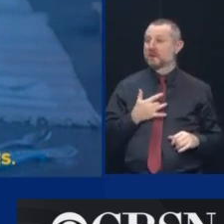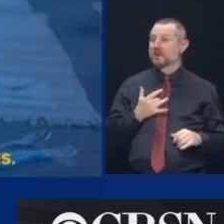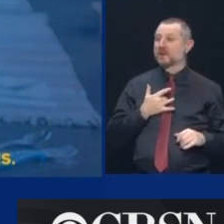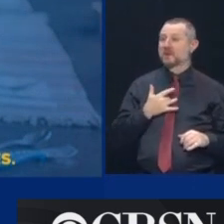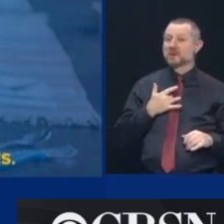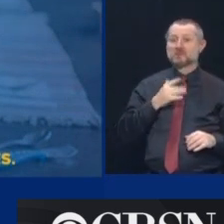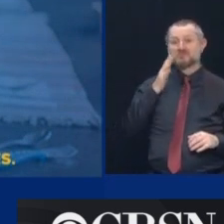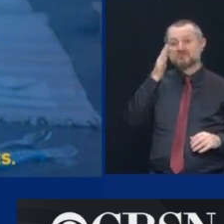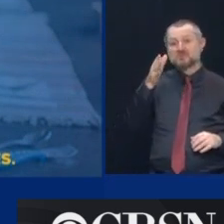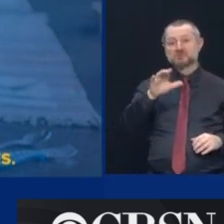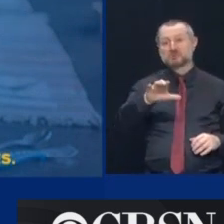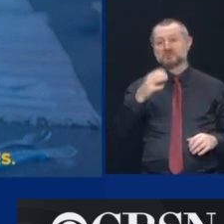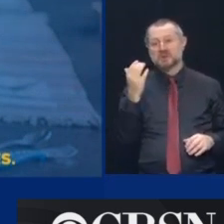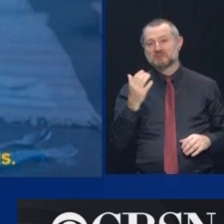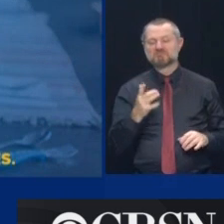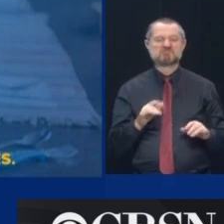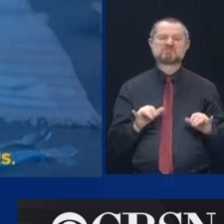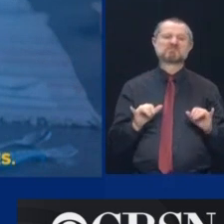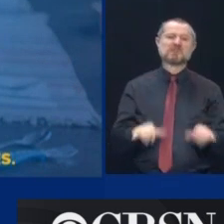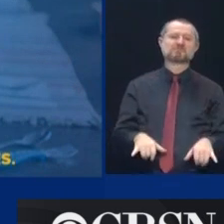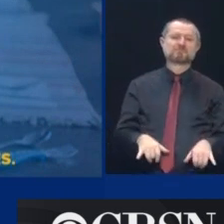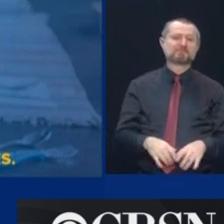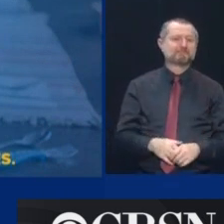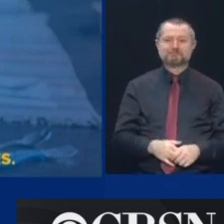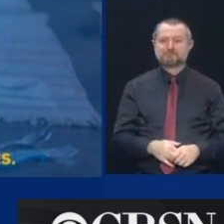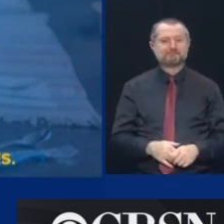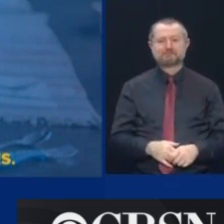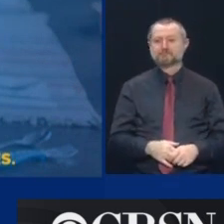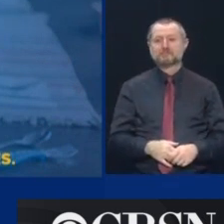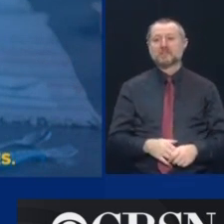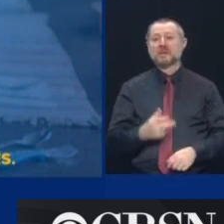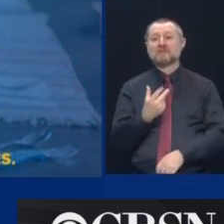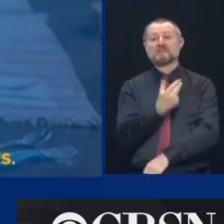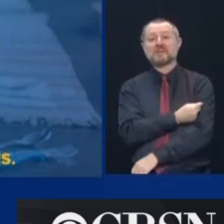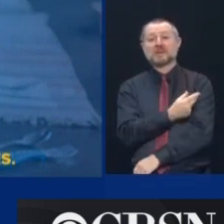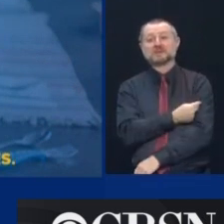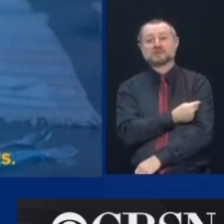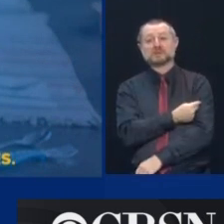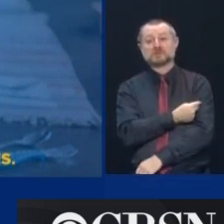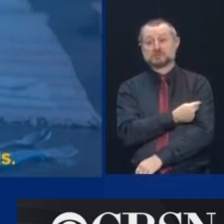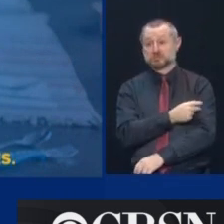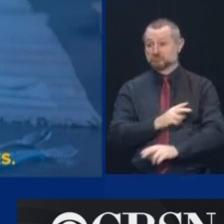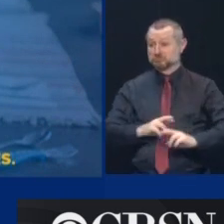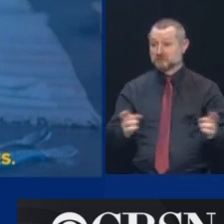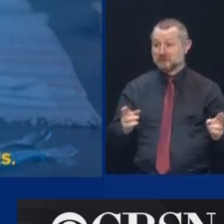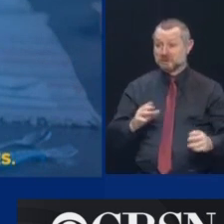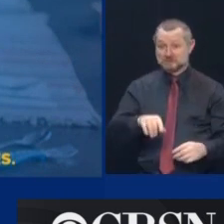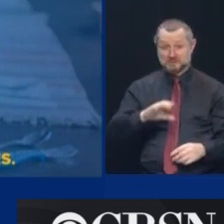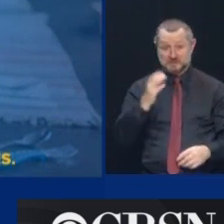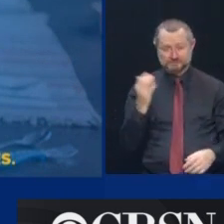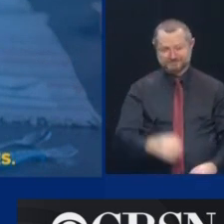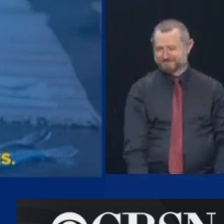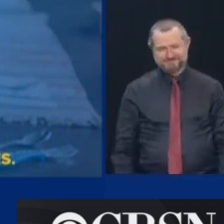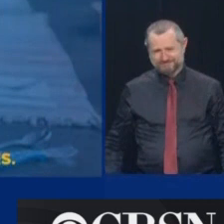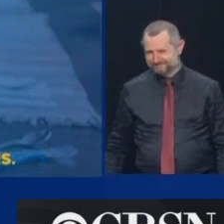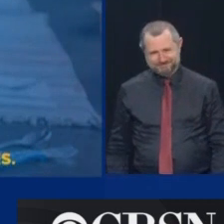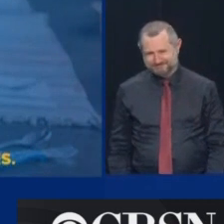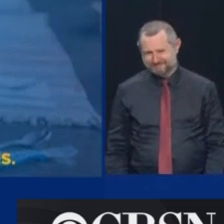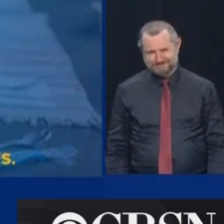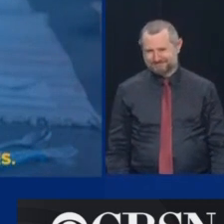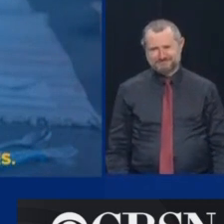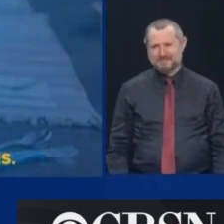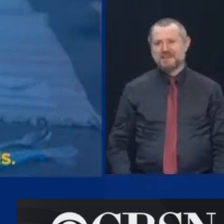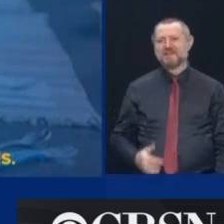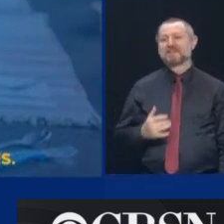it's not going to be Christmas. The vaccine will not be distributed by Christmas. I think you're going to see the